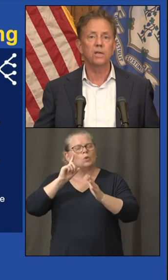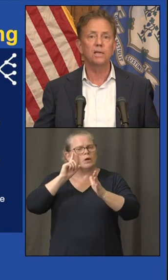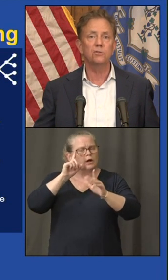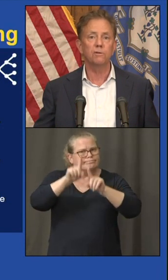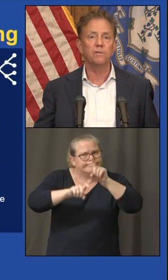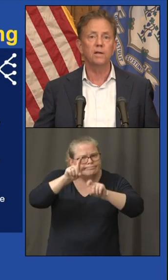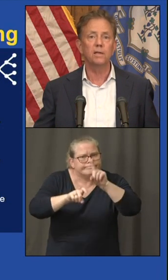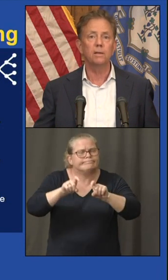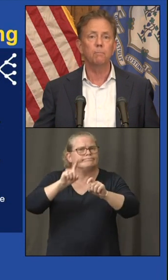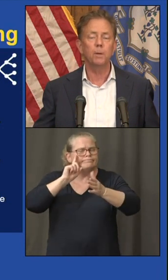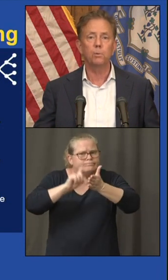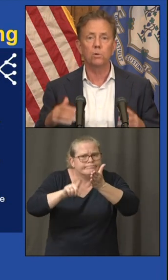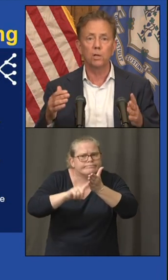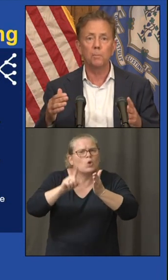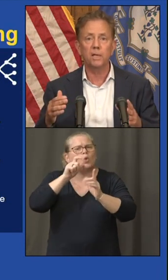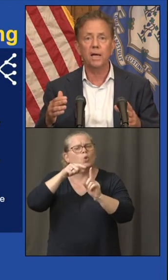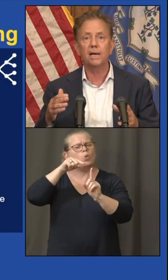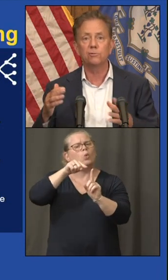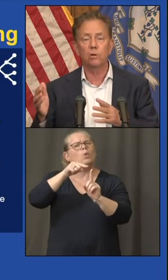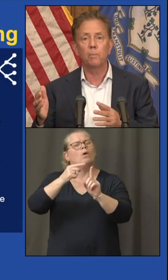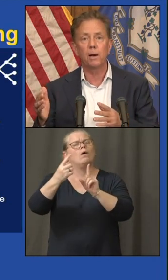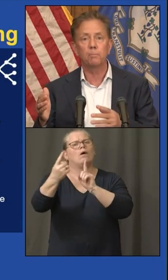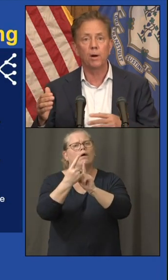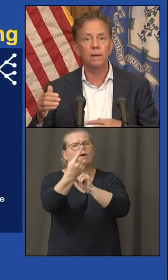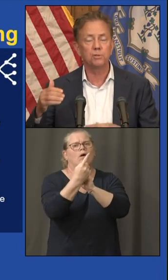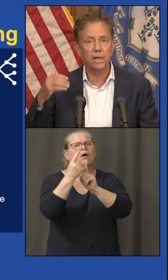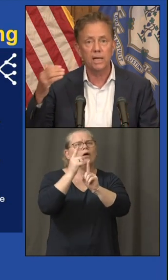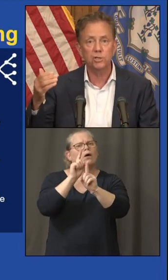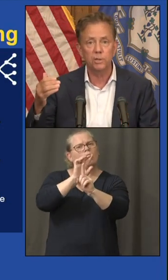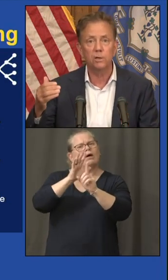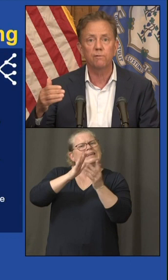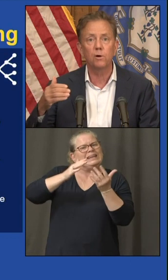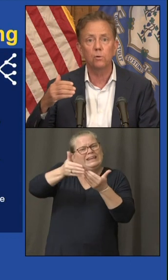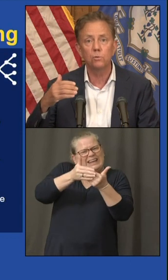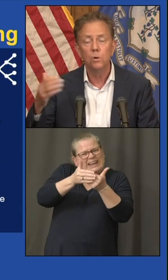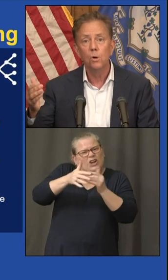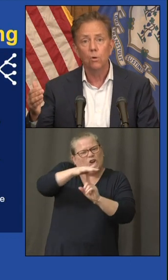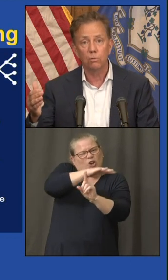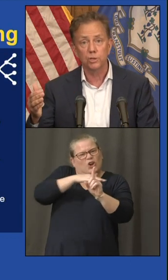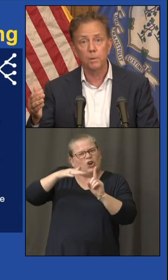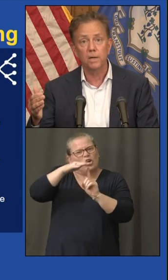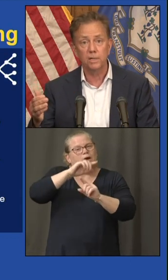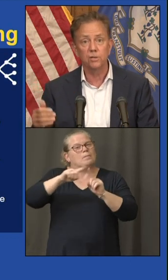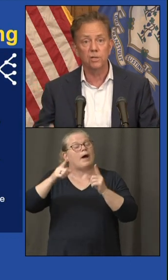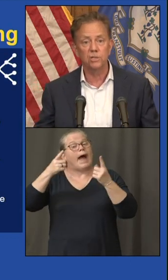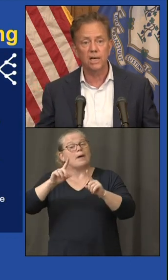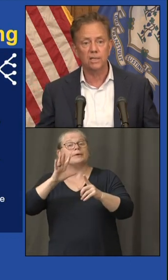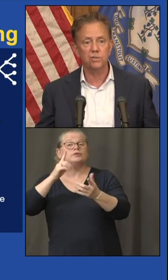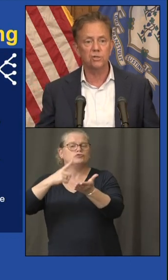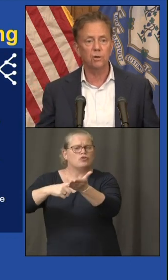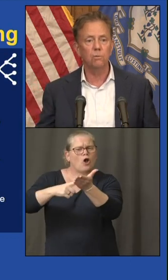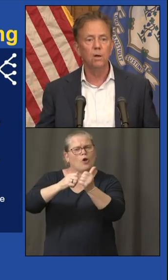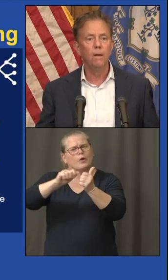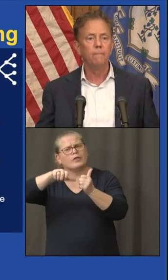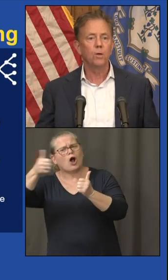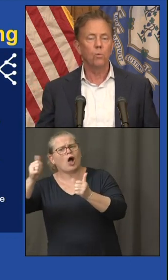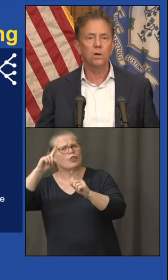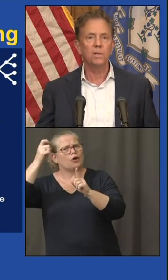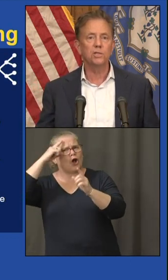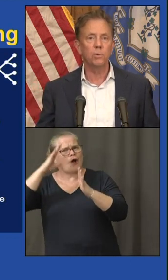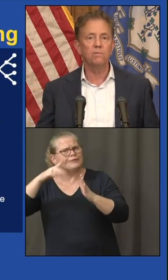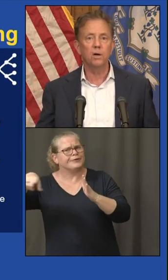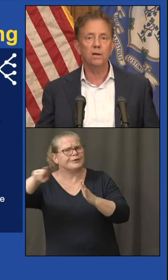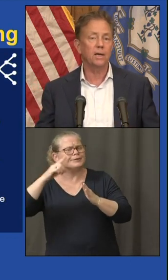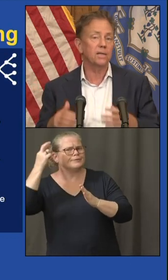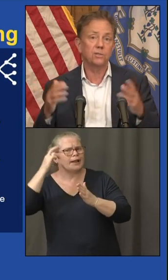different states are finding that people are a little bit casual about perhaps answering their phone or responding to the text. So one